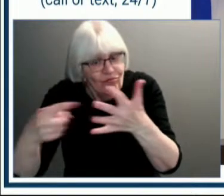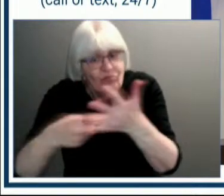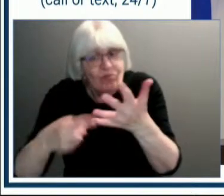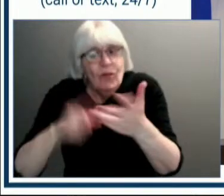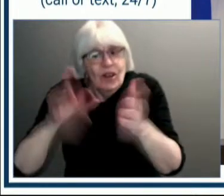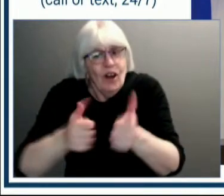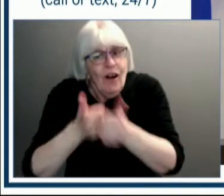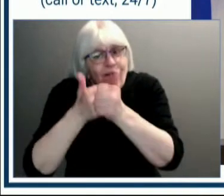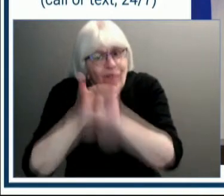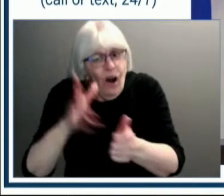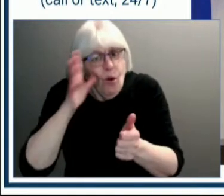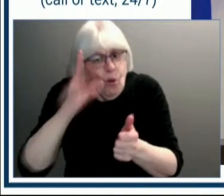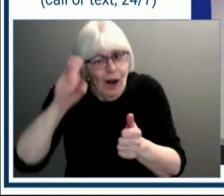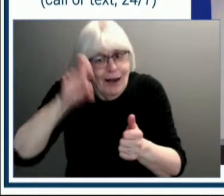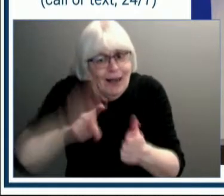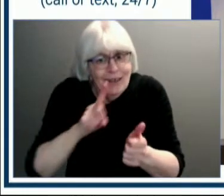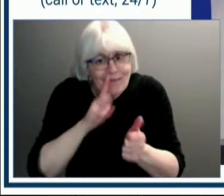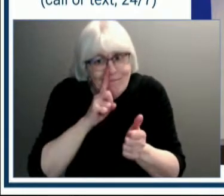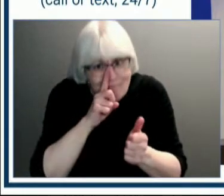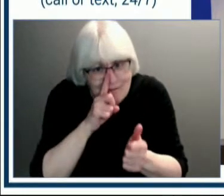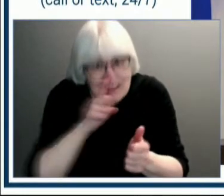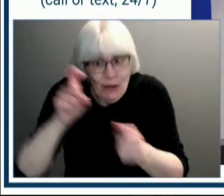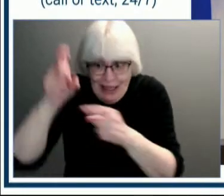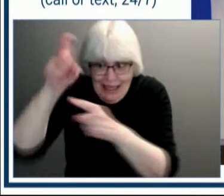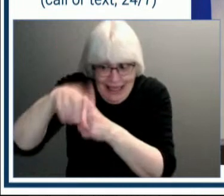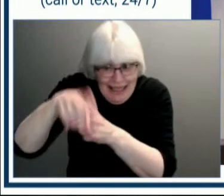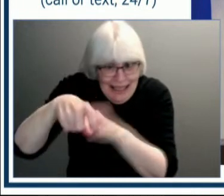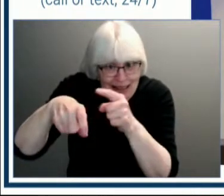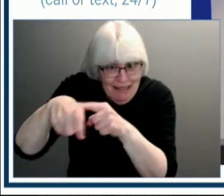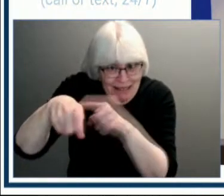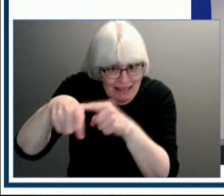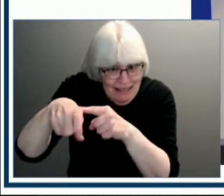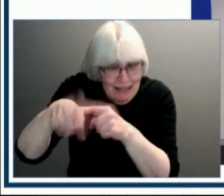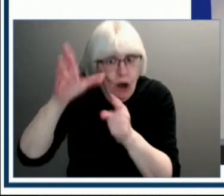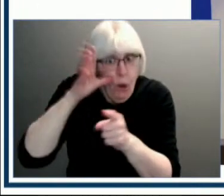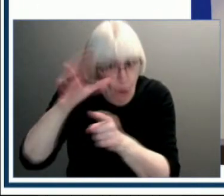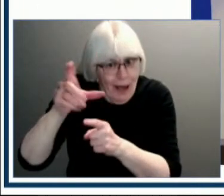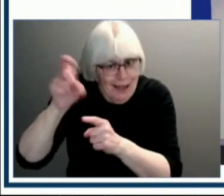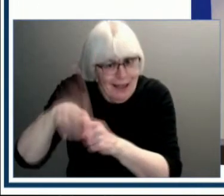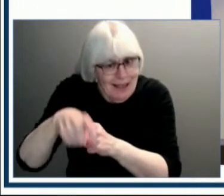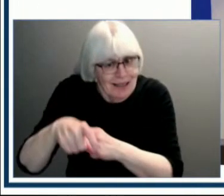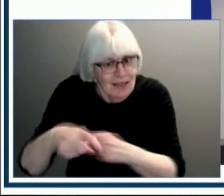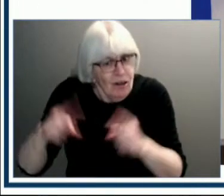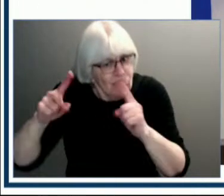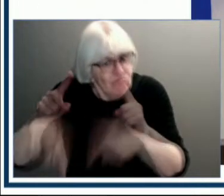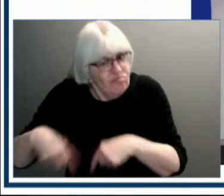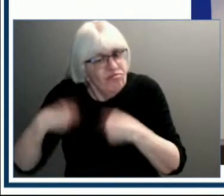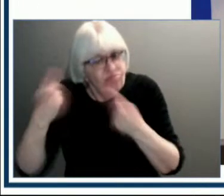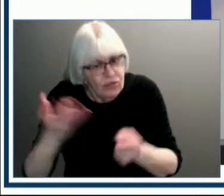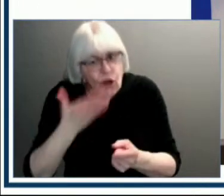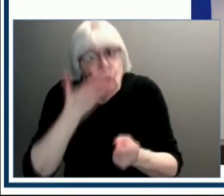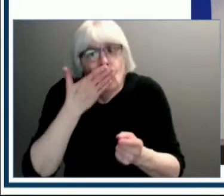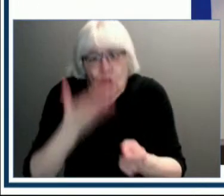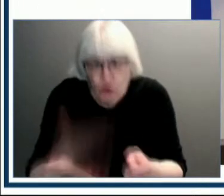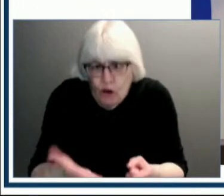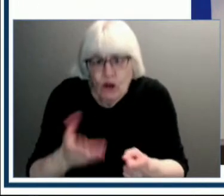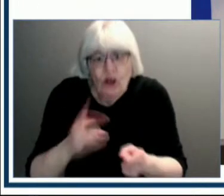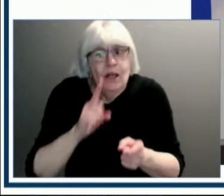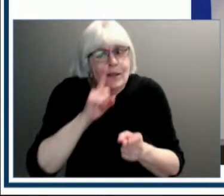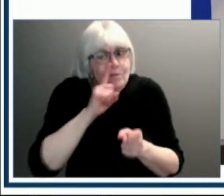We have had, we've been good testers in Nova Scotia, and we've tested just as a matter of our ordinary schedule.